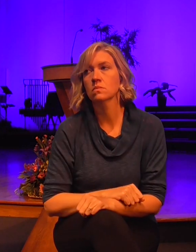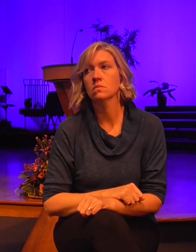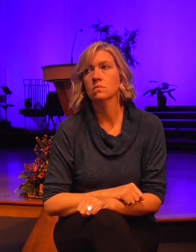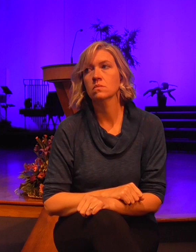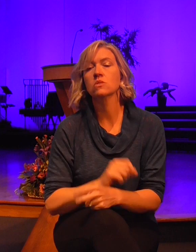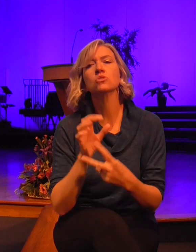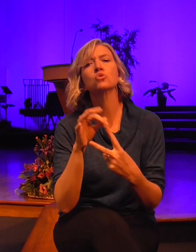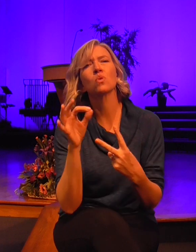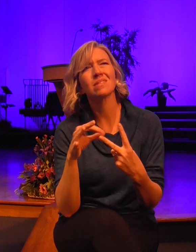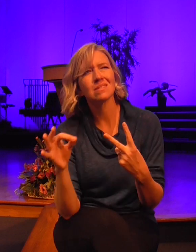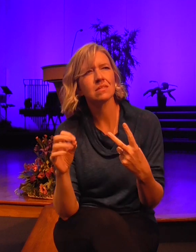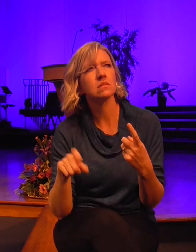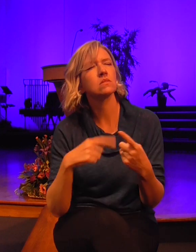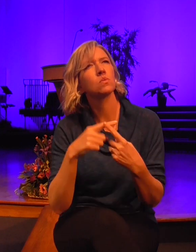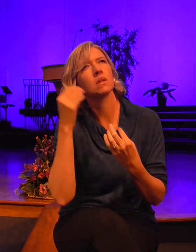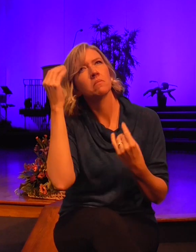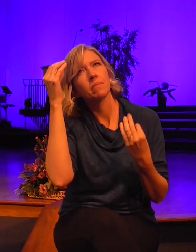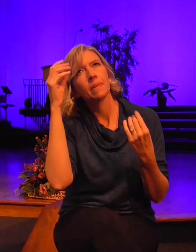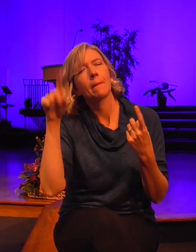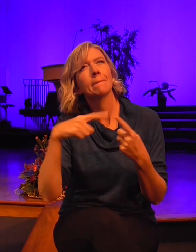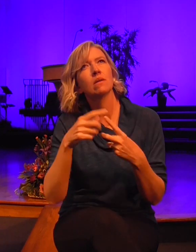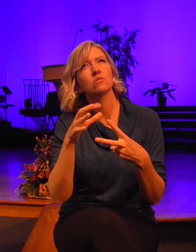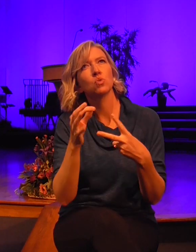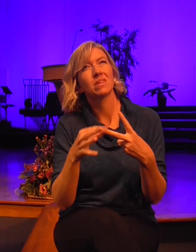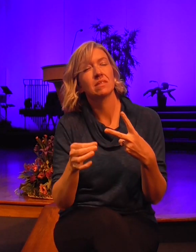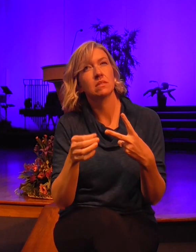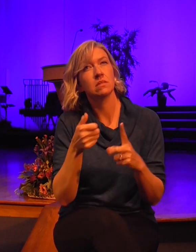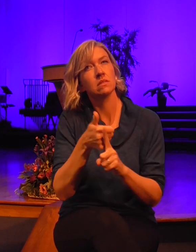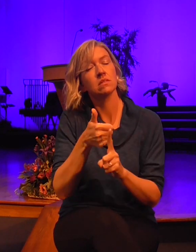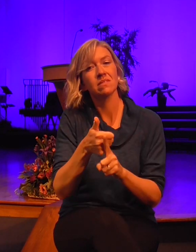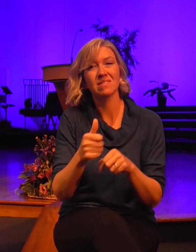Choice, when you really think about it, is a dangerous thing.